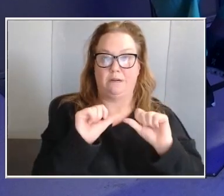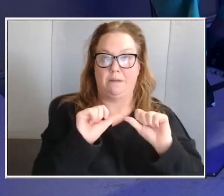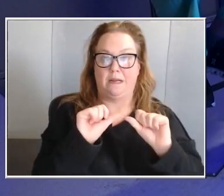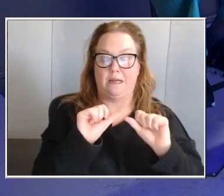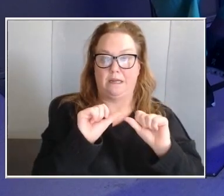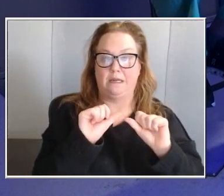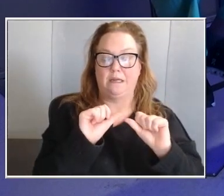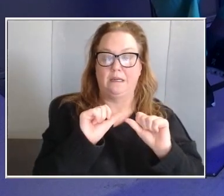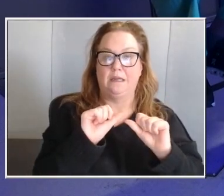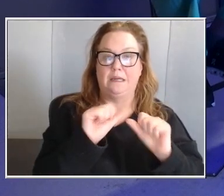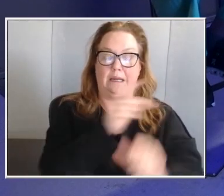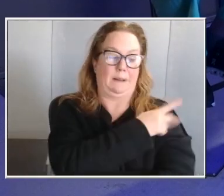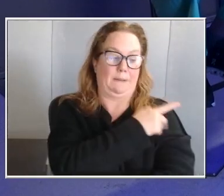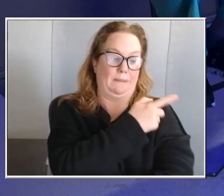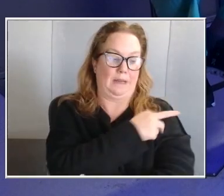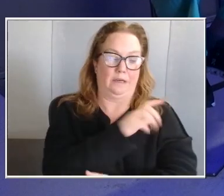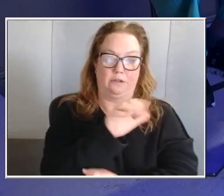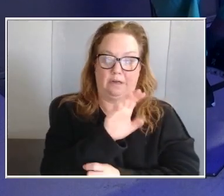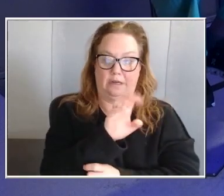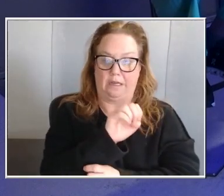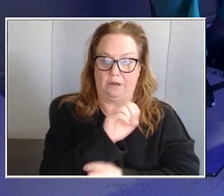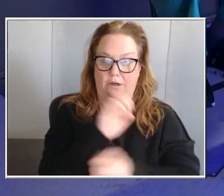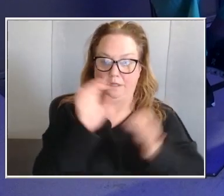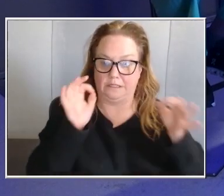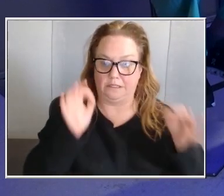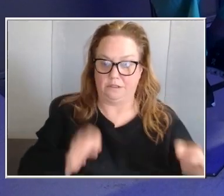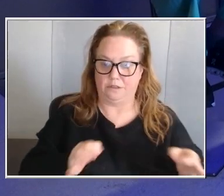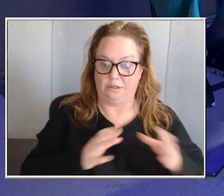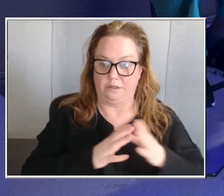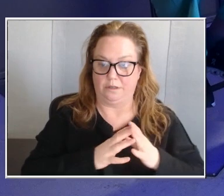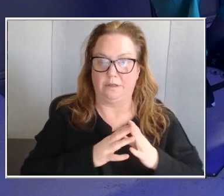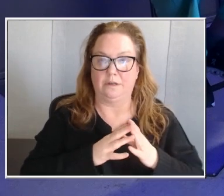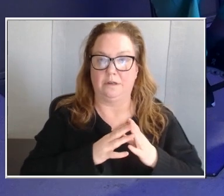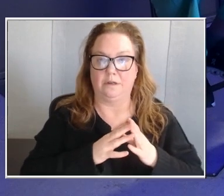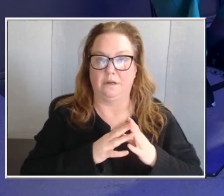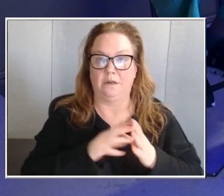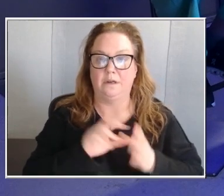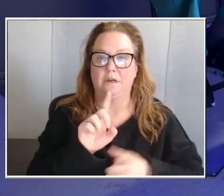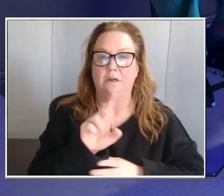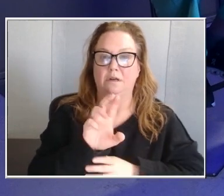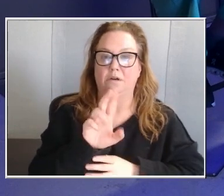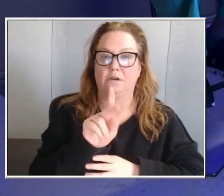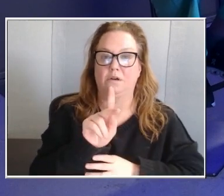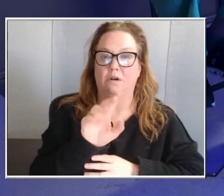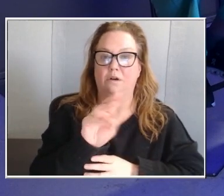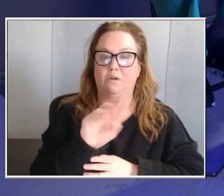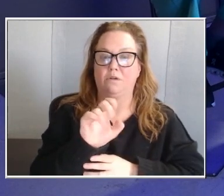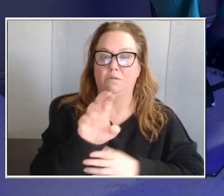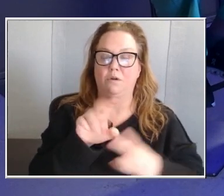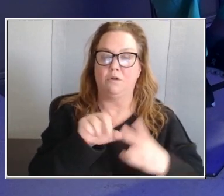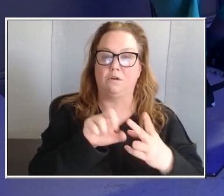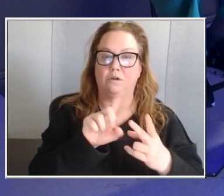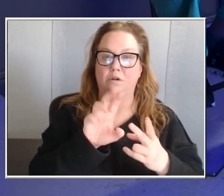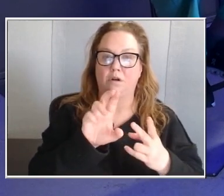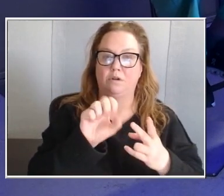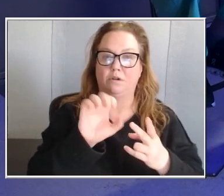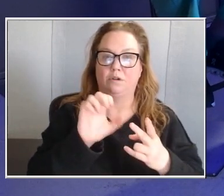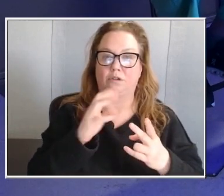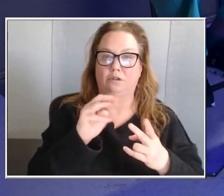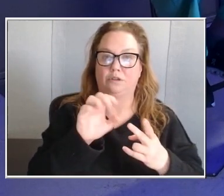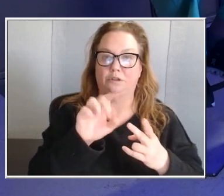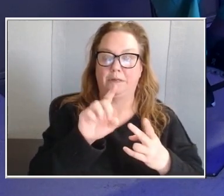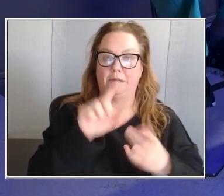care decision. I think that's really critical. Dr. Coomer and Dr. Schmidt, this has to be frustrating to be doing fewer